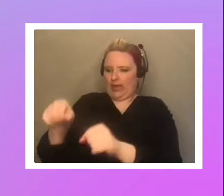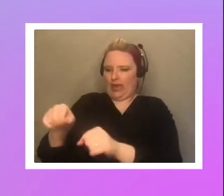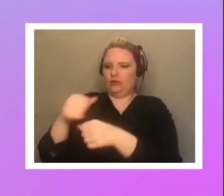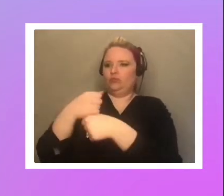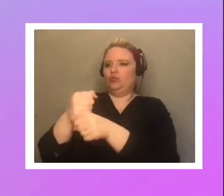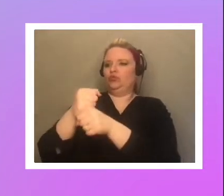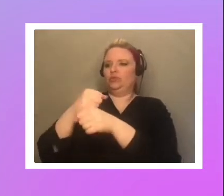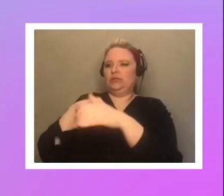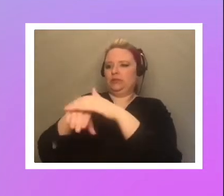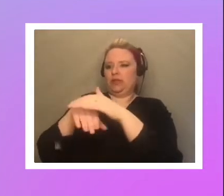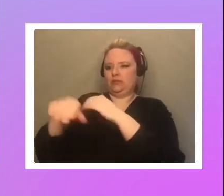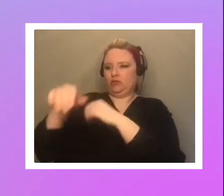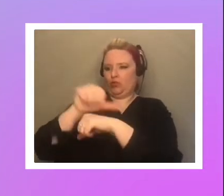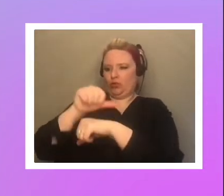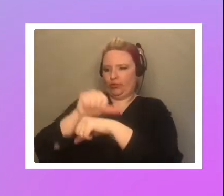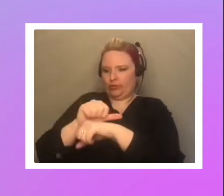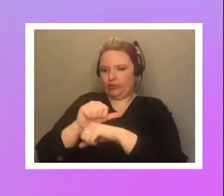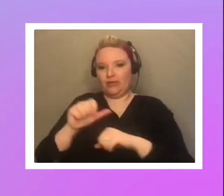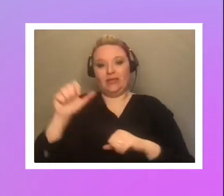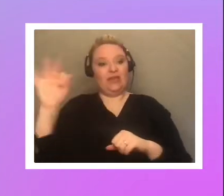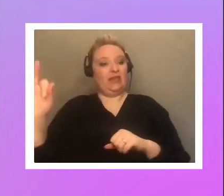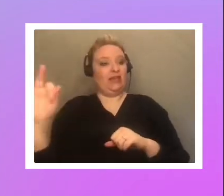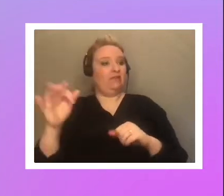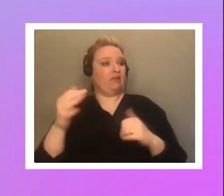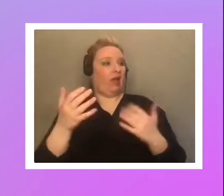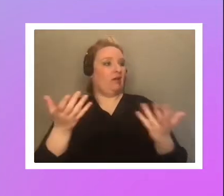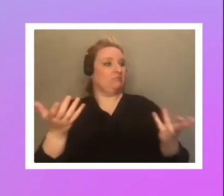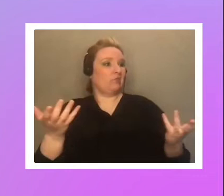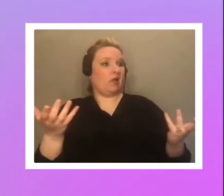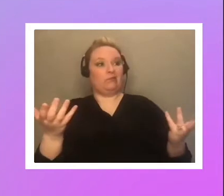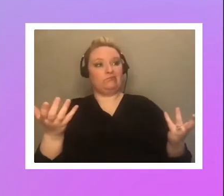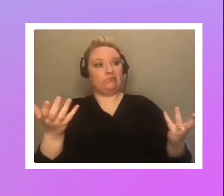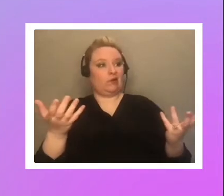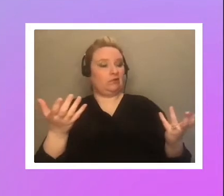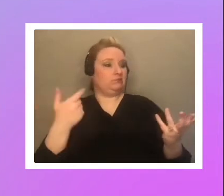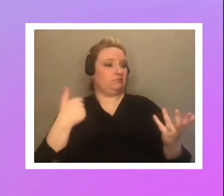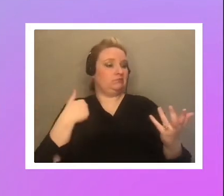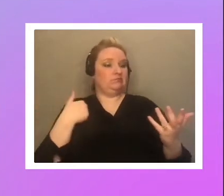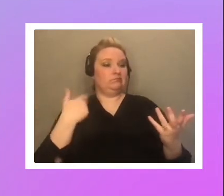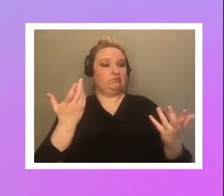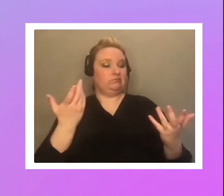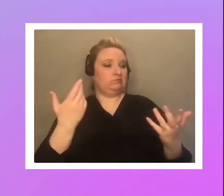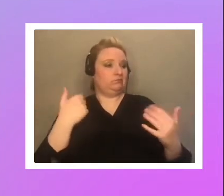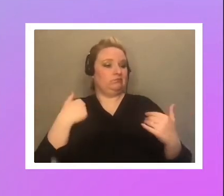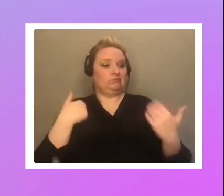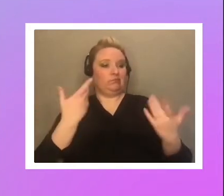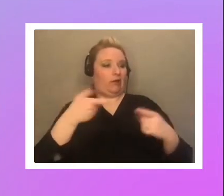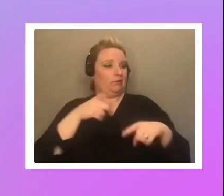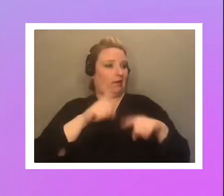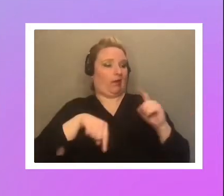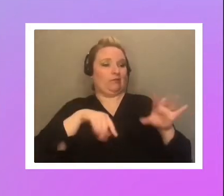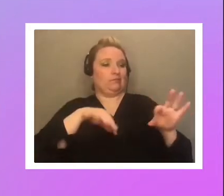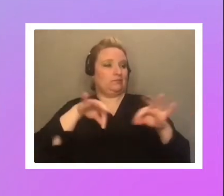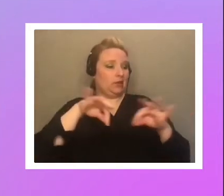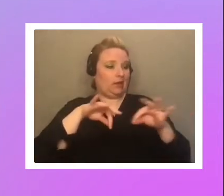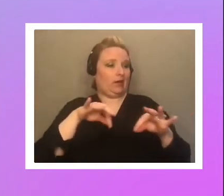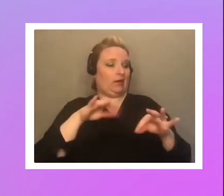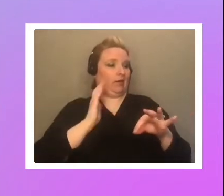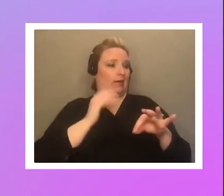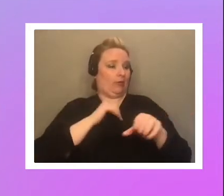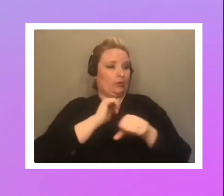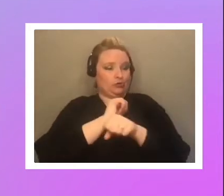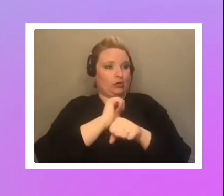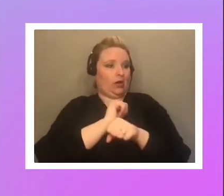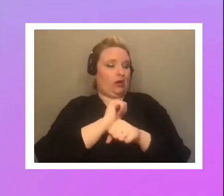accessible work. If they don't know and they can't adequately explain how they do this